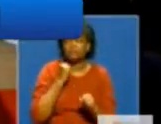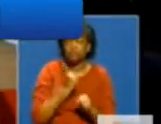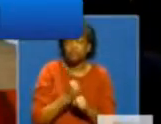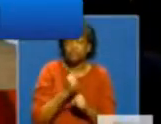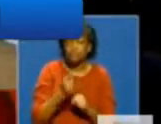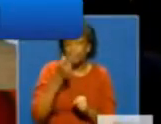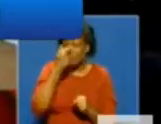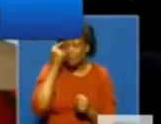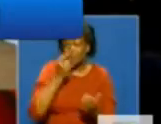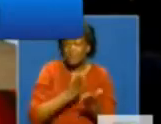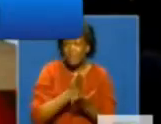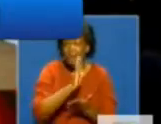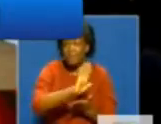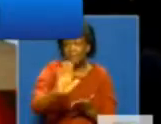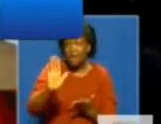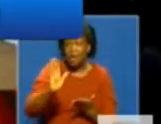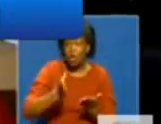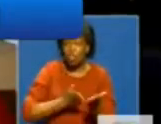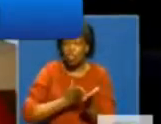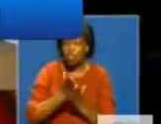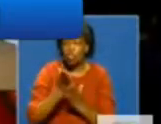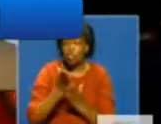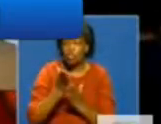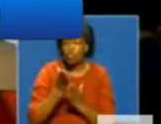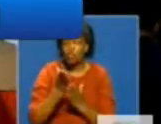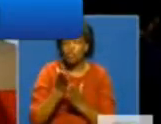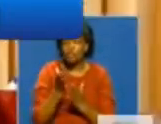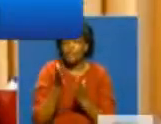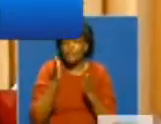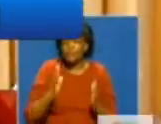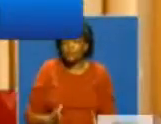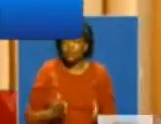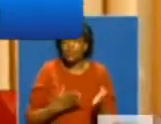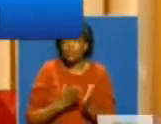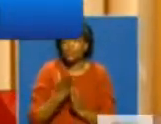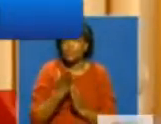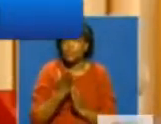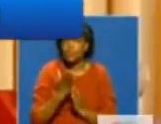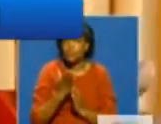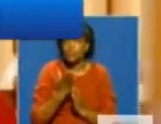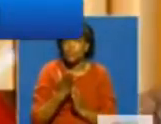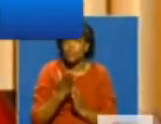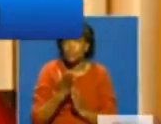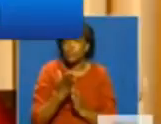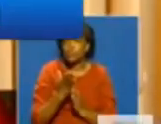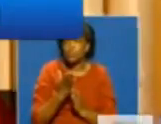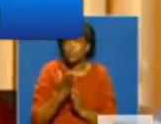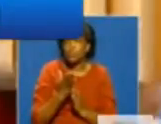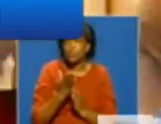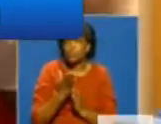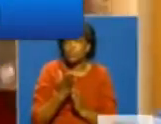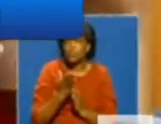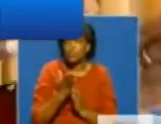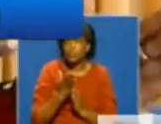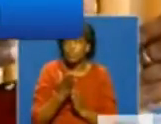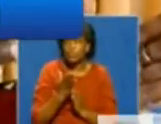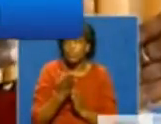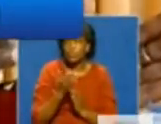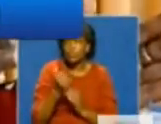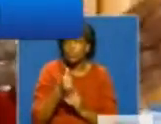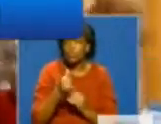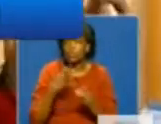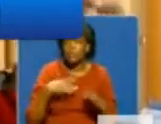or through personally or through the elected. So can you